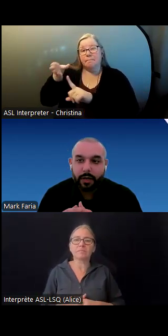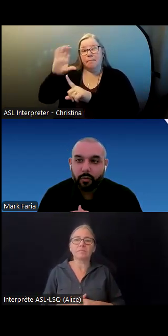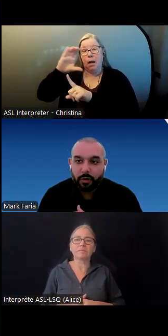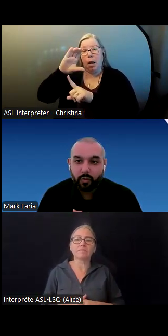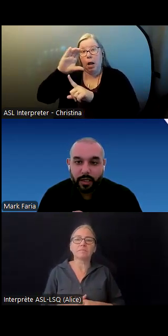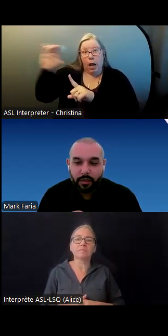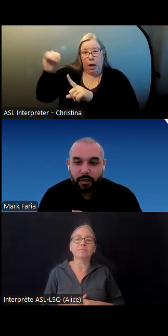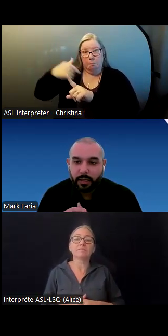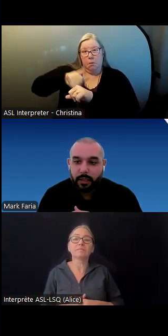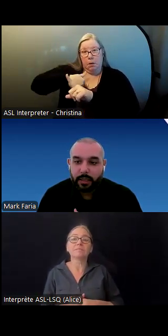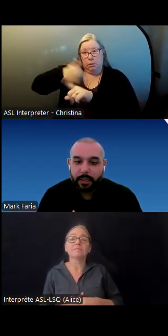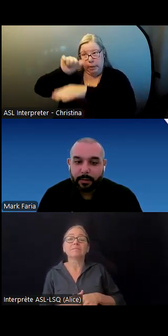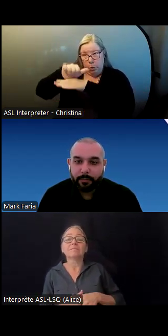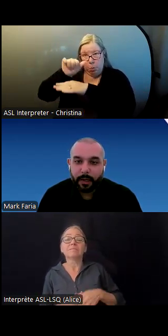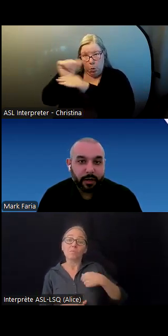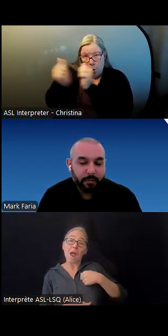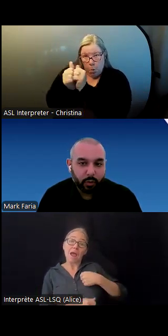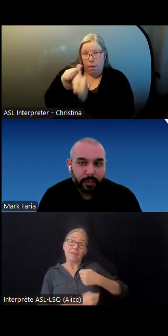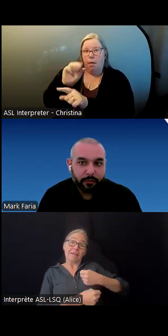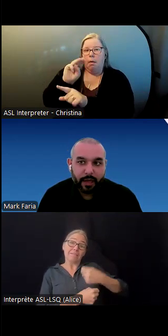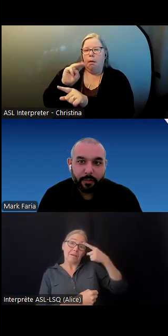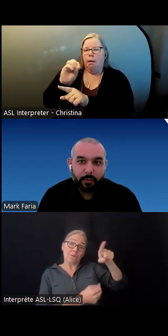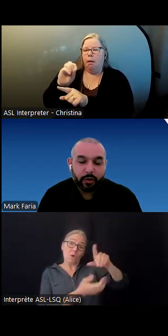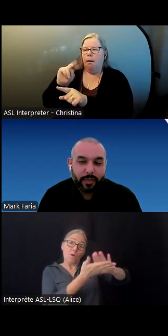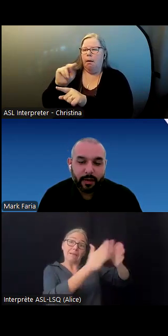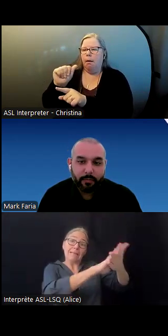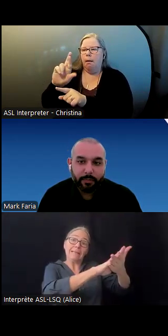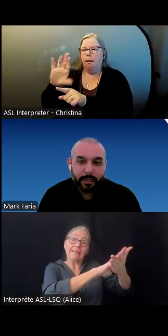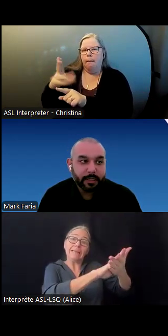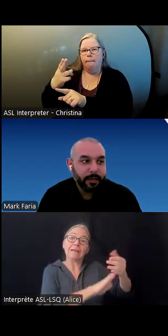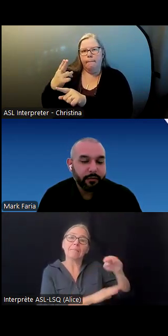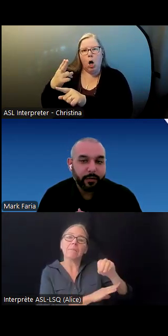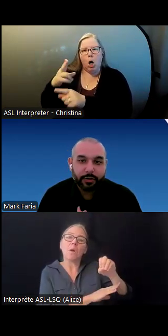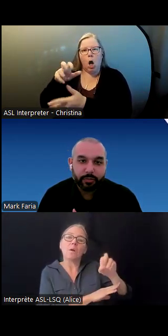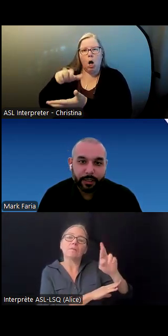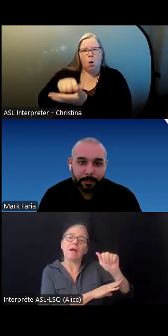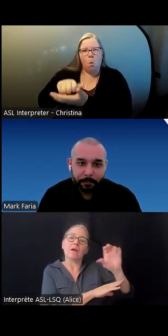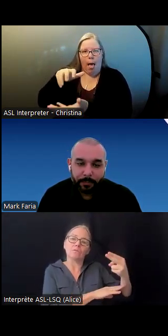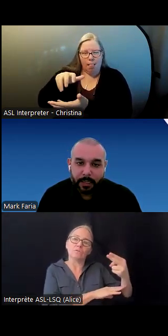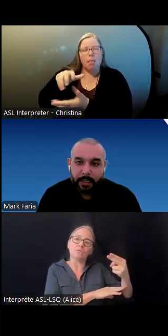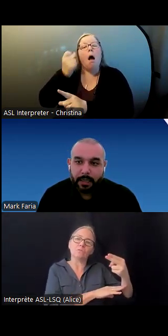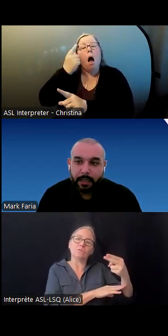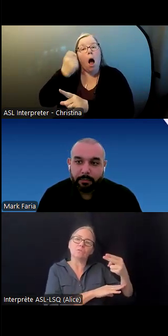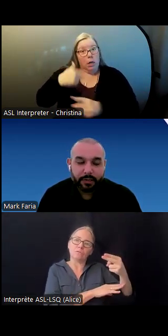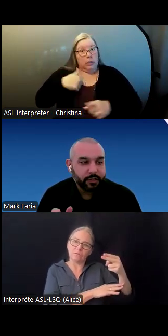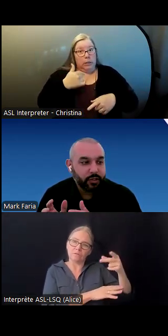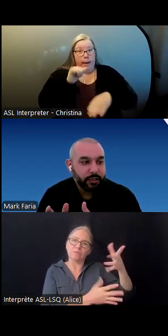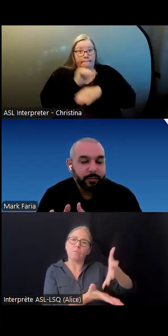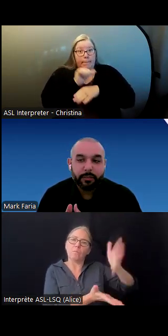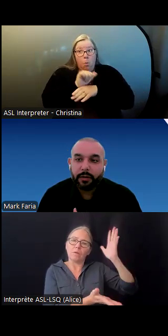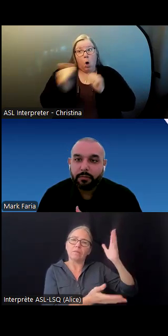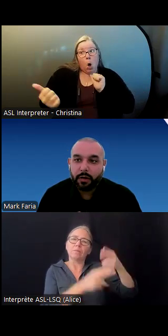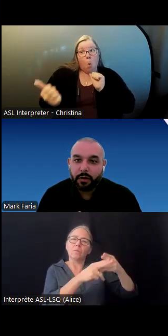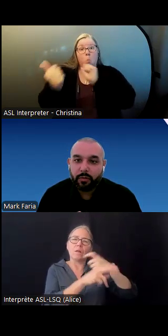company that I work with. I'm not an employee for them. I work with them. I'm an independent financial planner. But this is just a